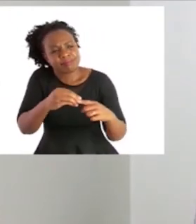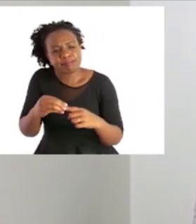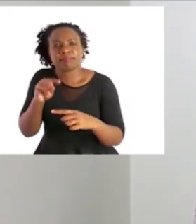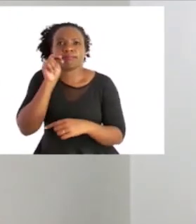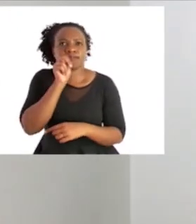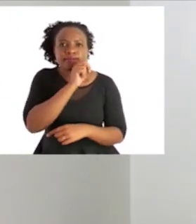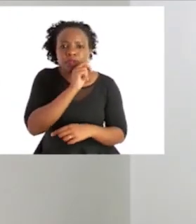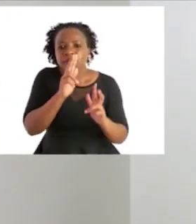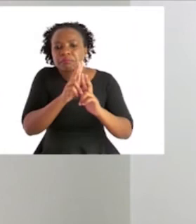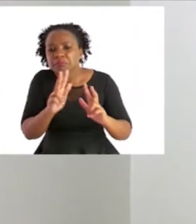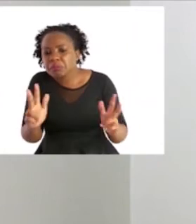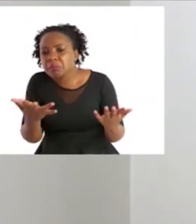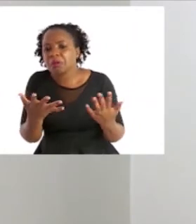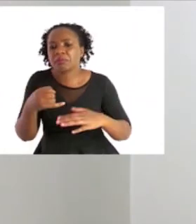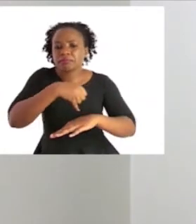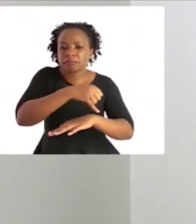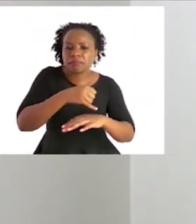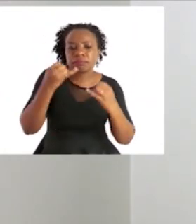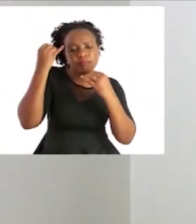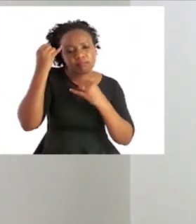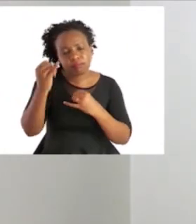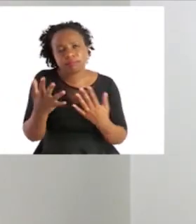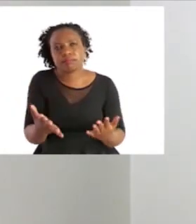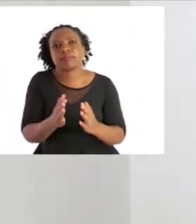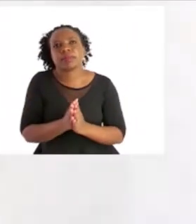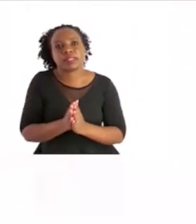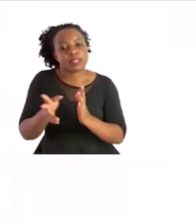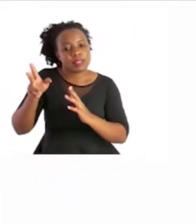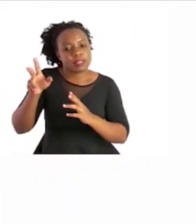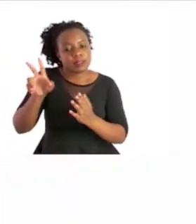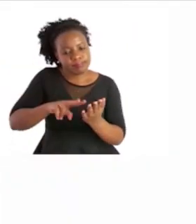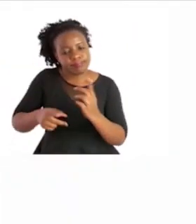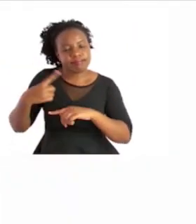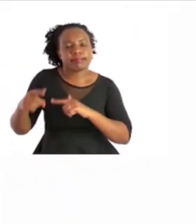places or ideas. Right, let's read again.